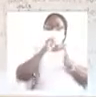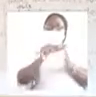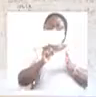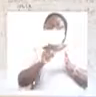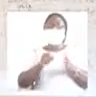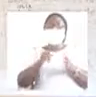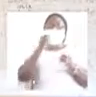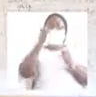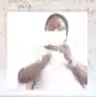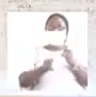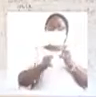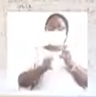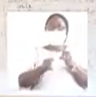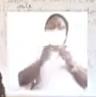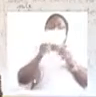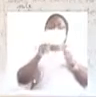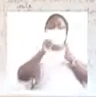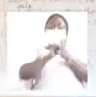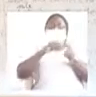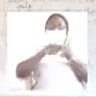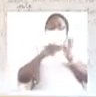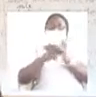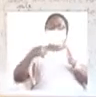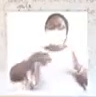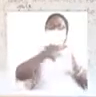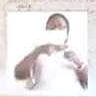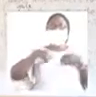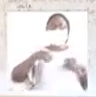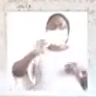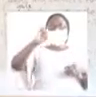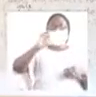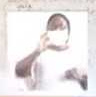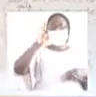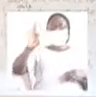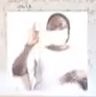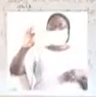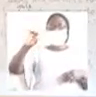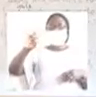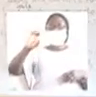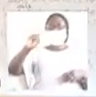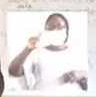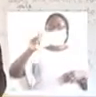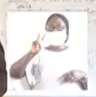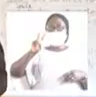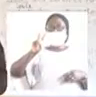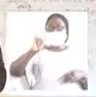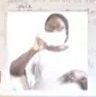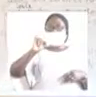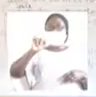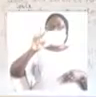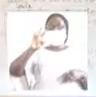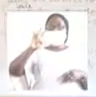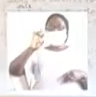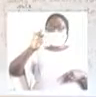case we have effective demand. In economics, The 10 effective demand makes us to